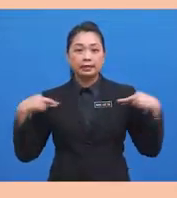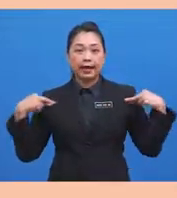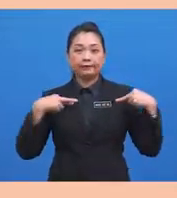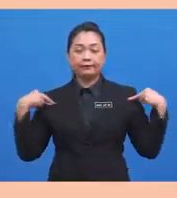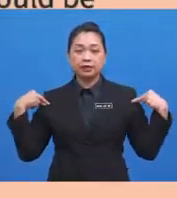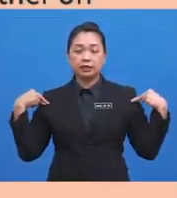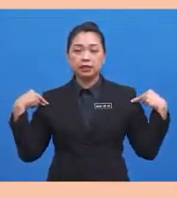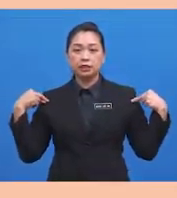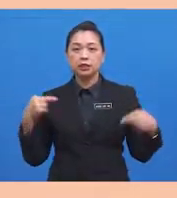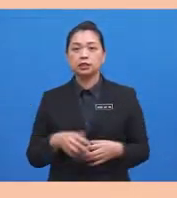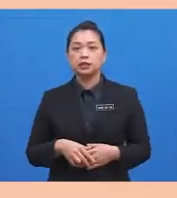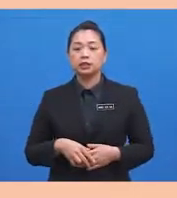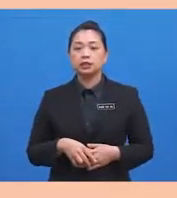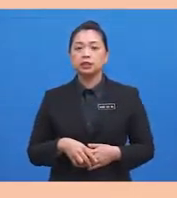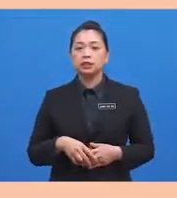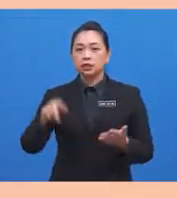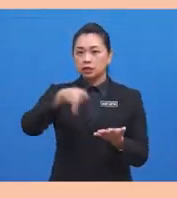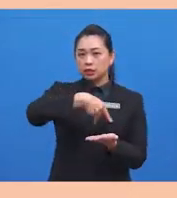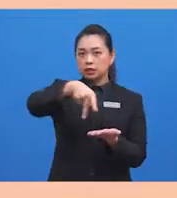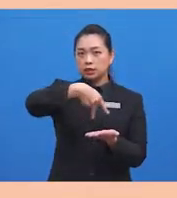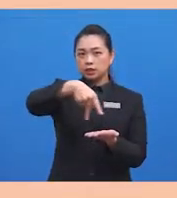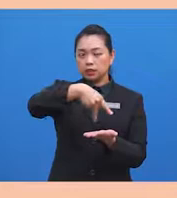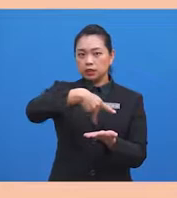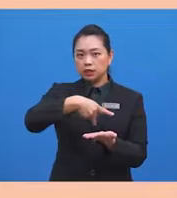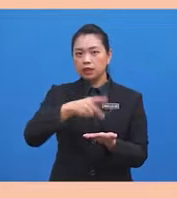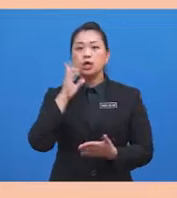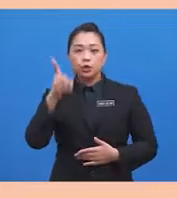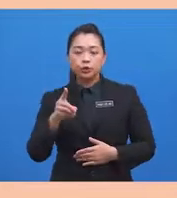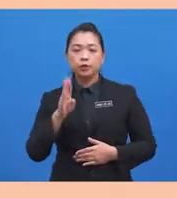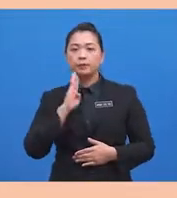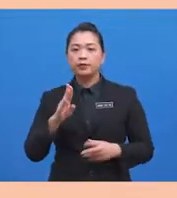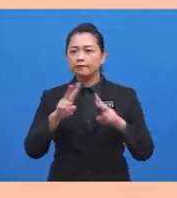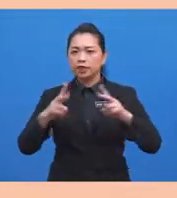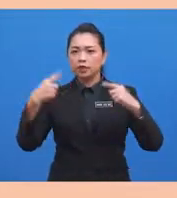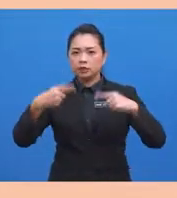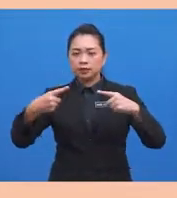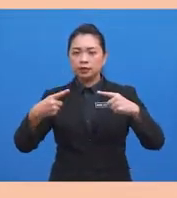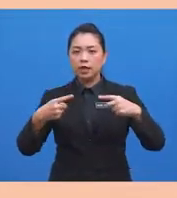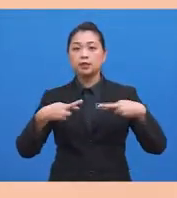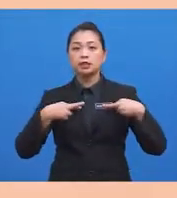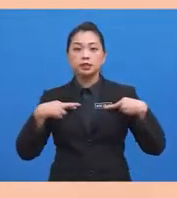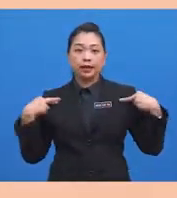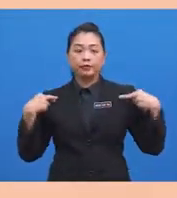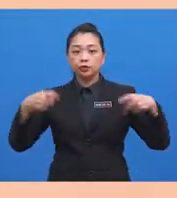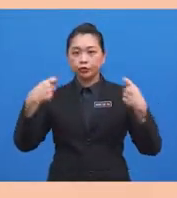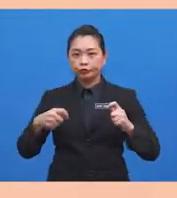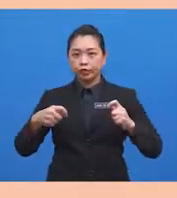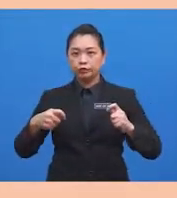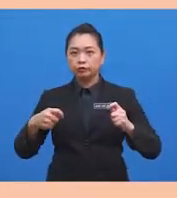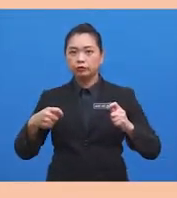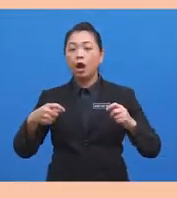sentence, the dances could be very competitive as two rivals try to outdo each other on the